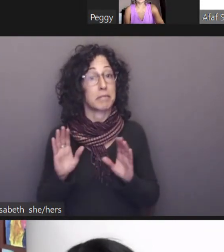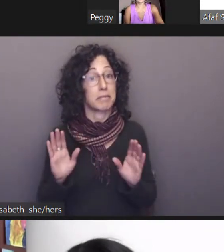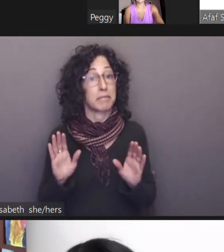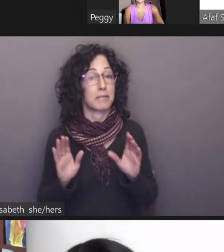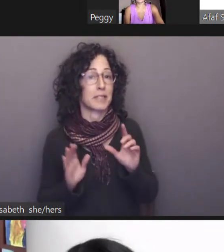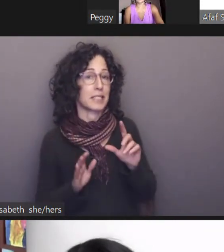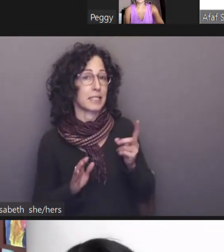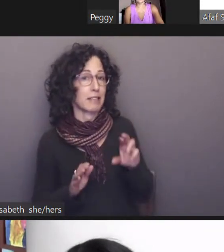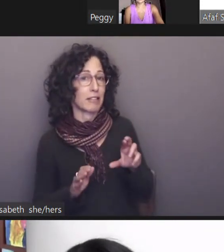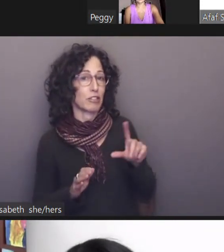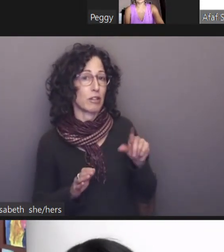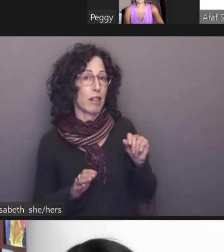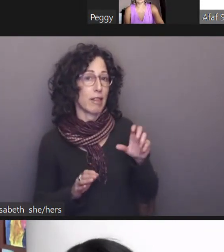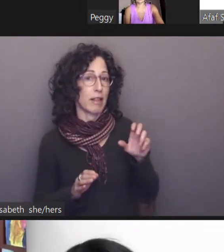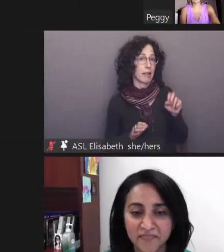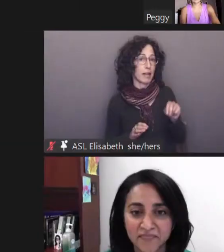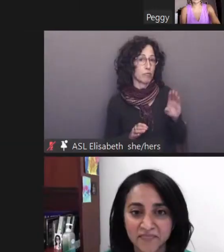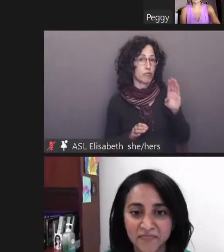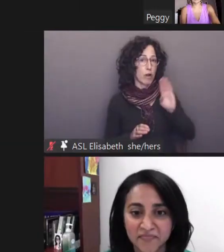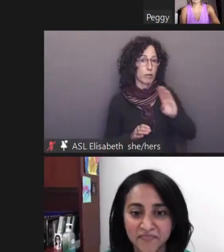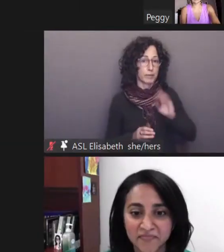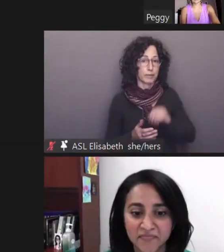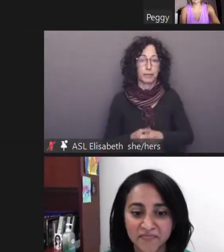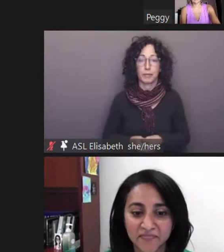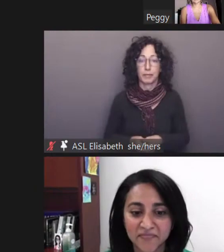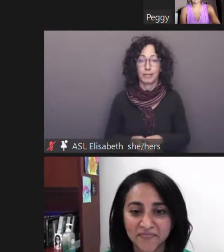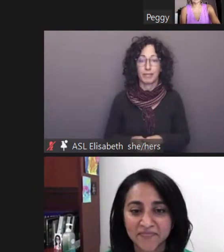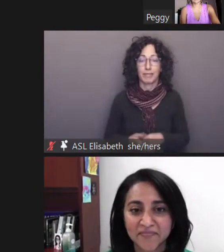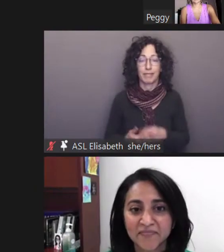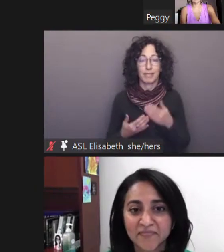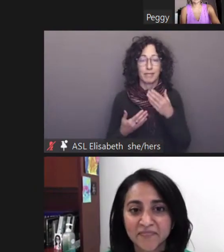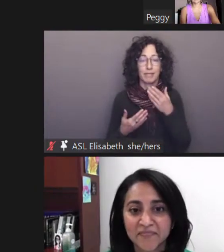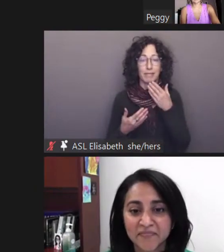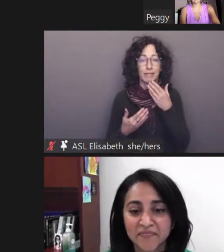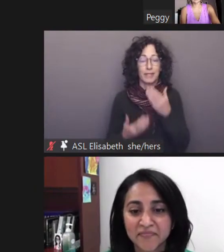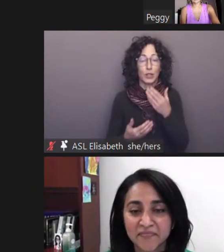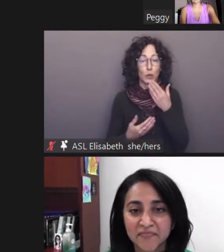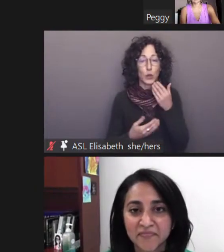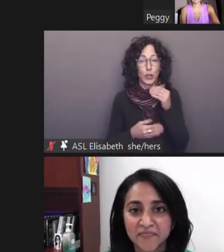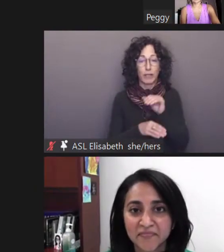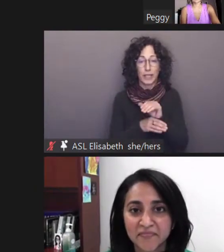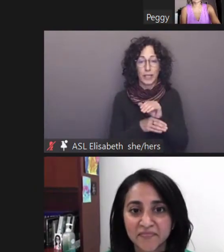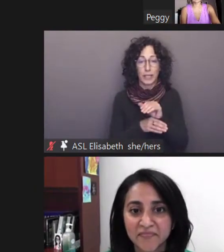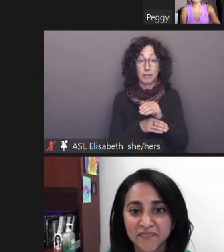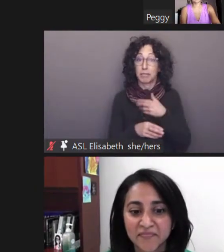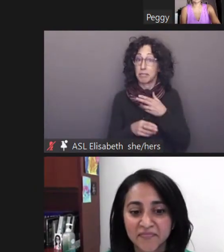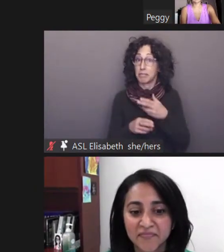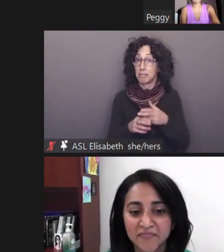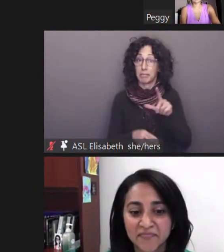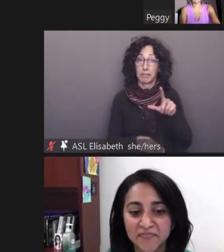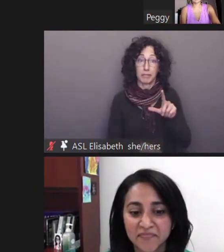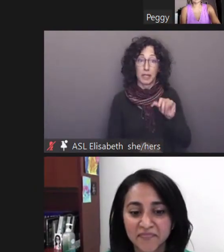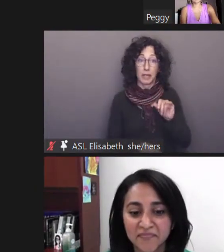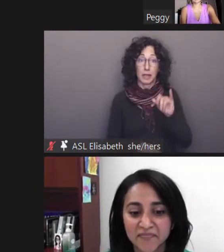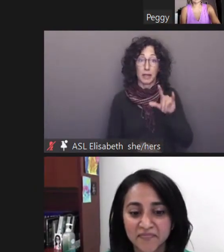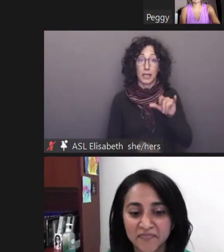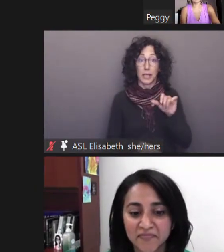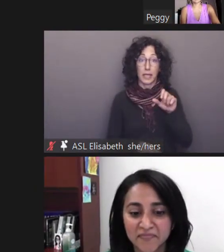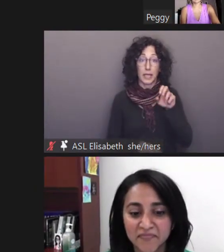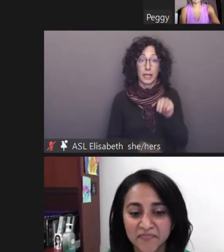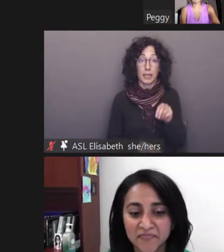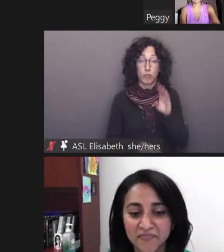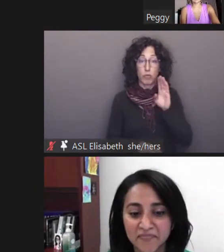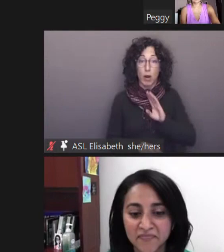Brown. Thank you and good evening. My name is Lillian Brown. I am an infectious